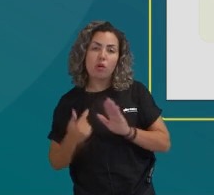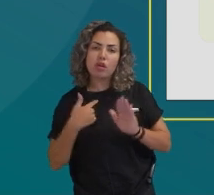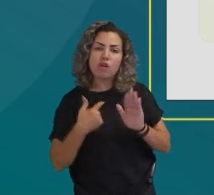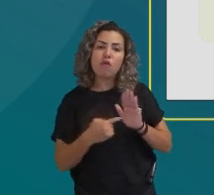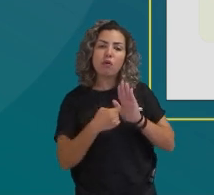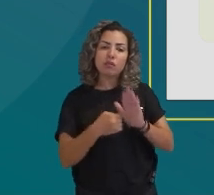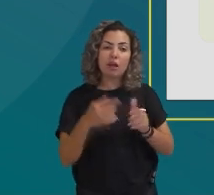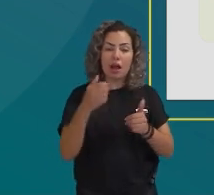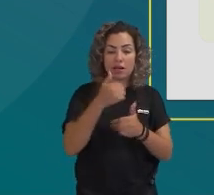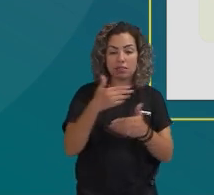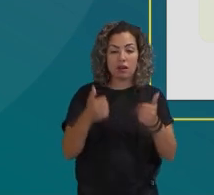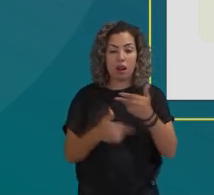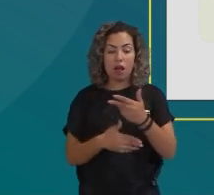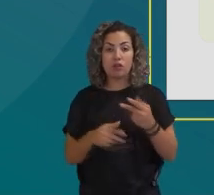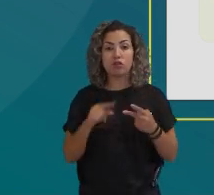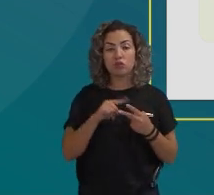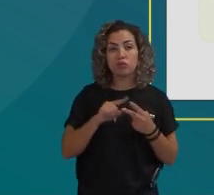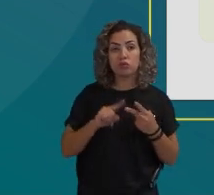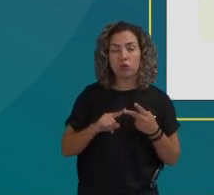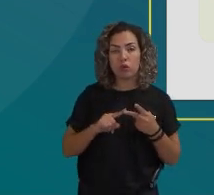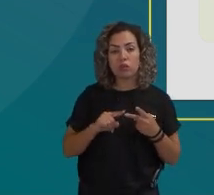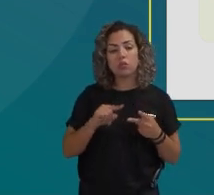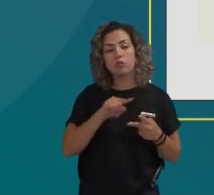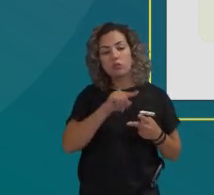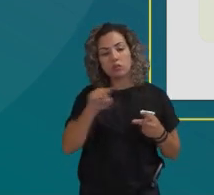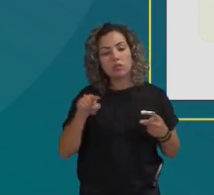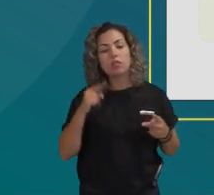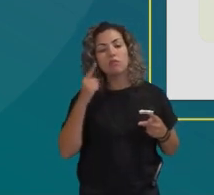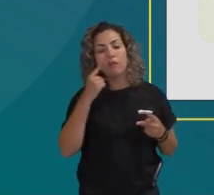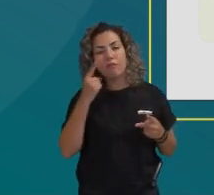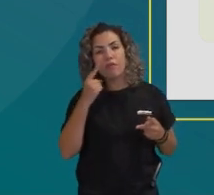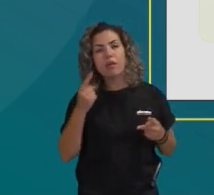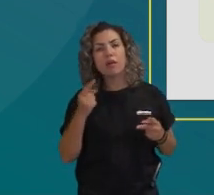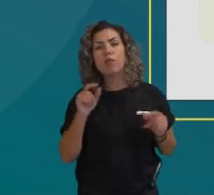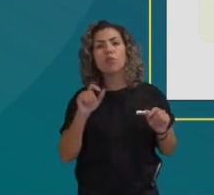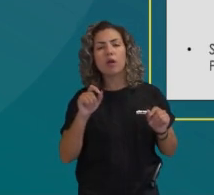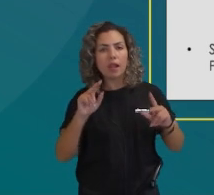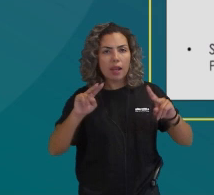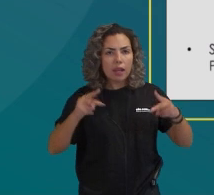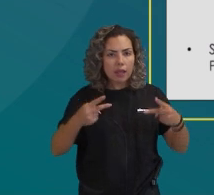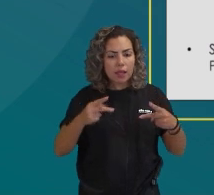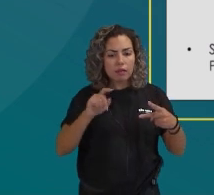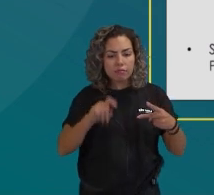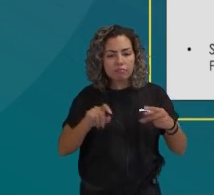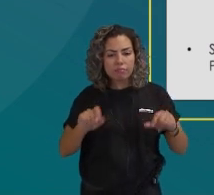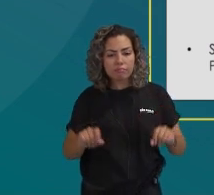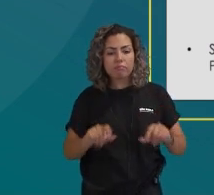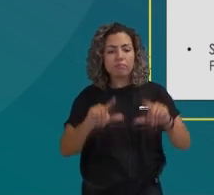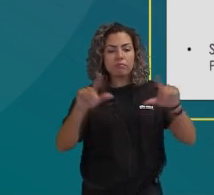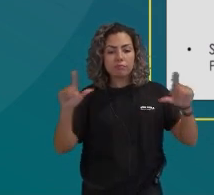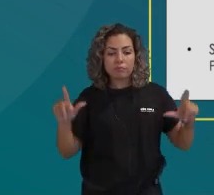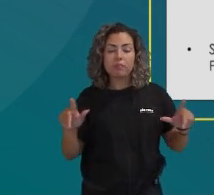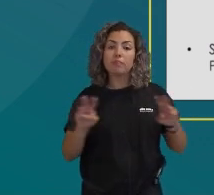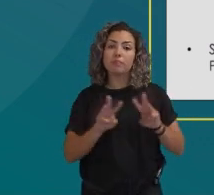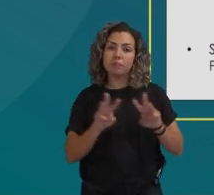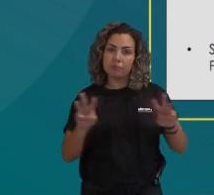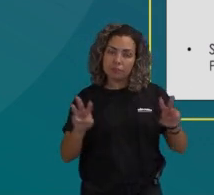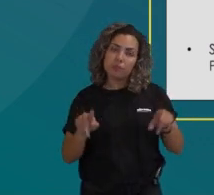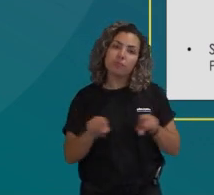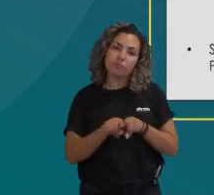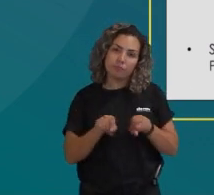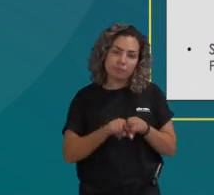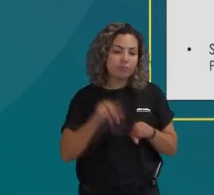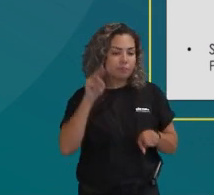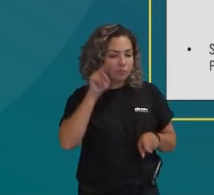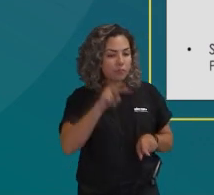You can also find the hyperlinks to these products online once you get our slides. So I think one of the